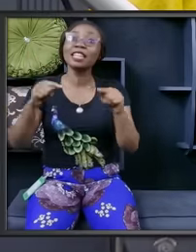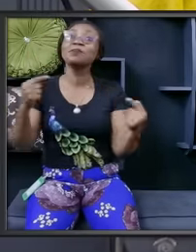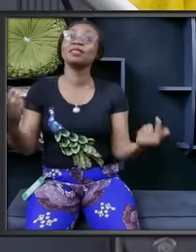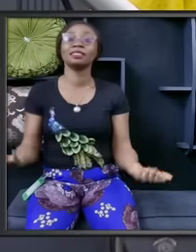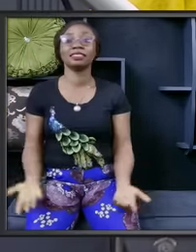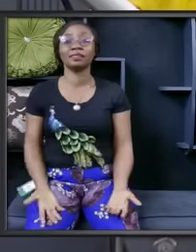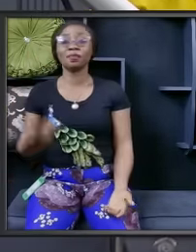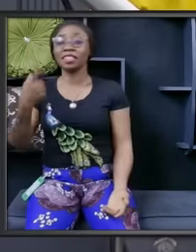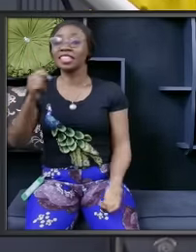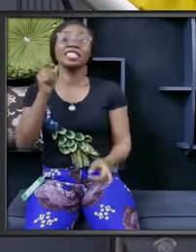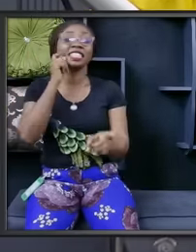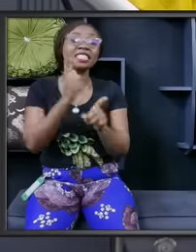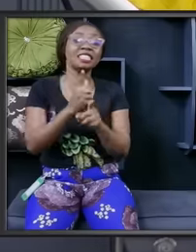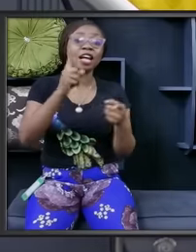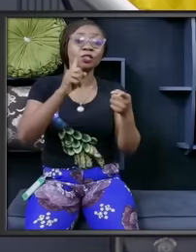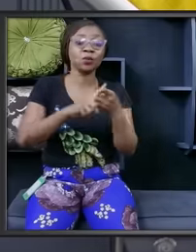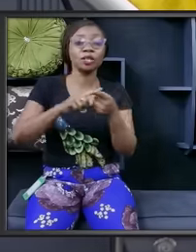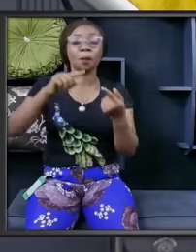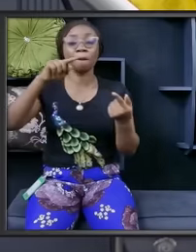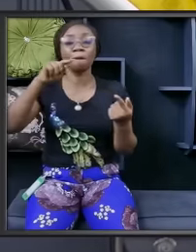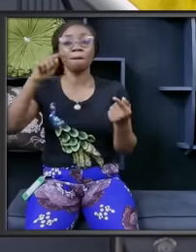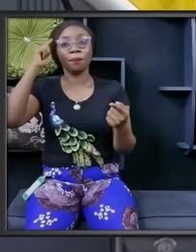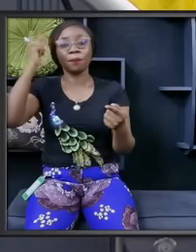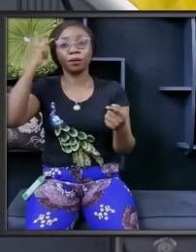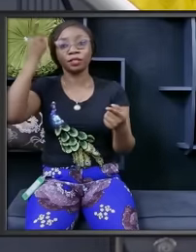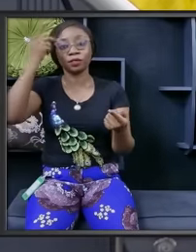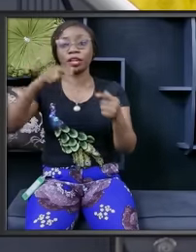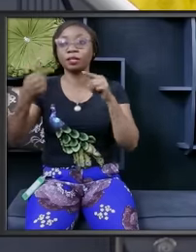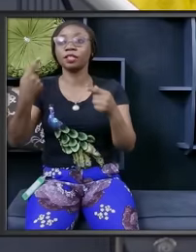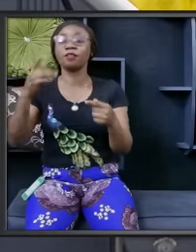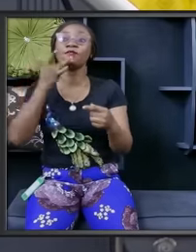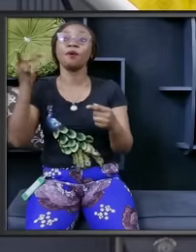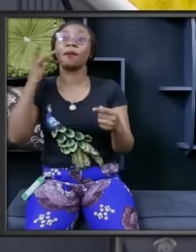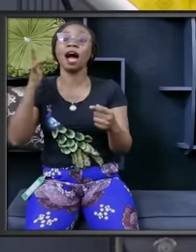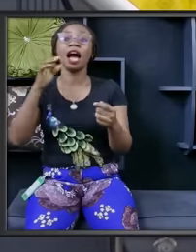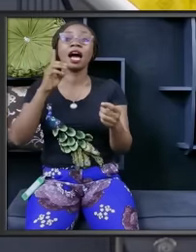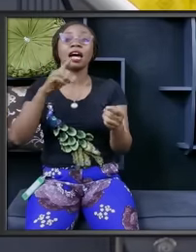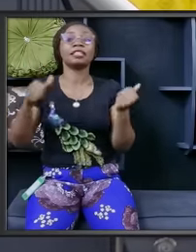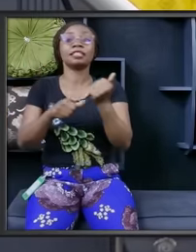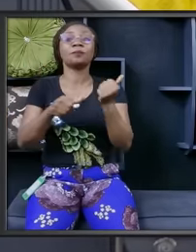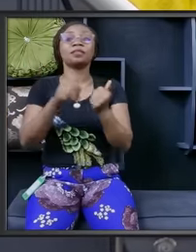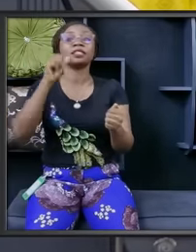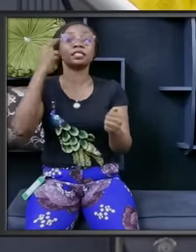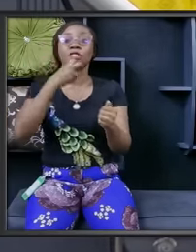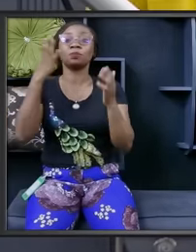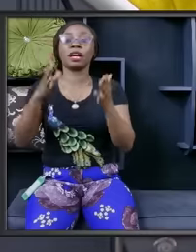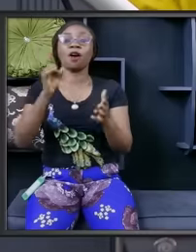Yes. The sister? Yes, the former political deputy, enemy. The former deputy speaker of Ebonyi State House of Assembly. That